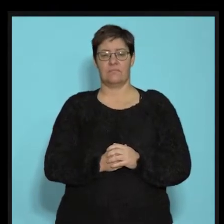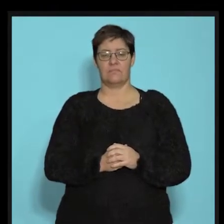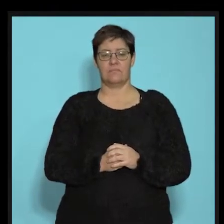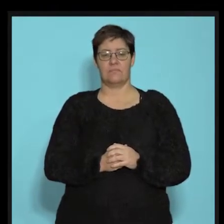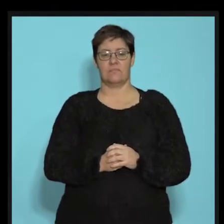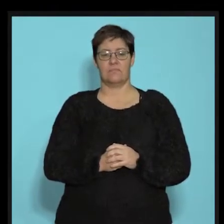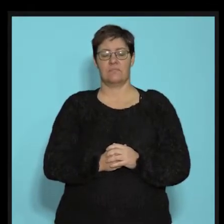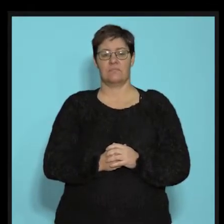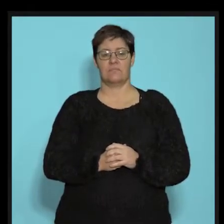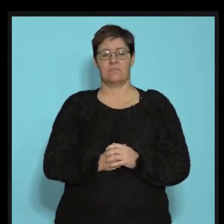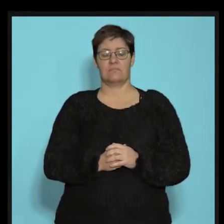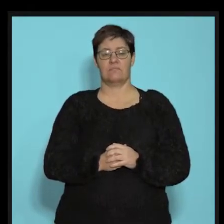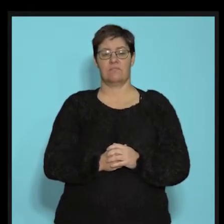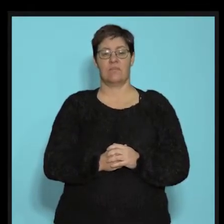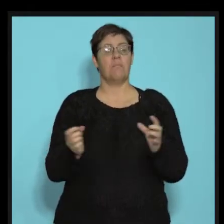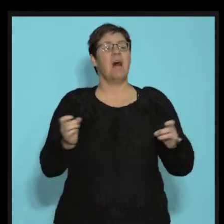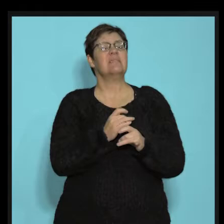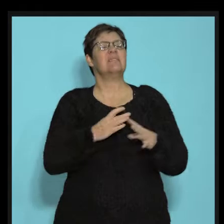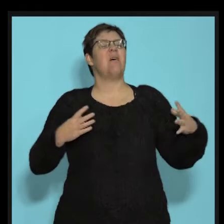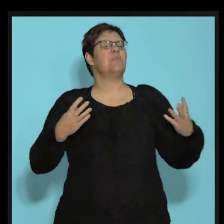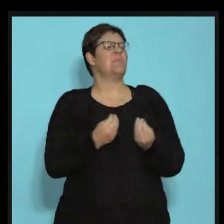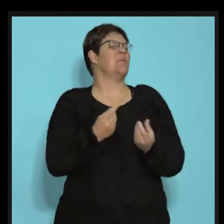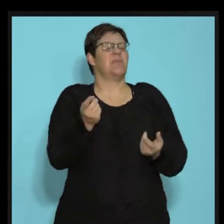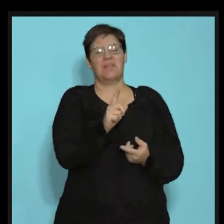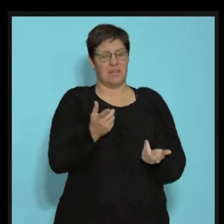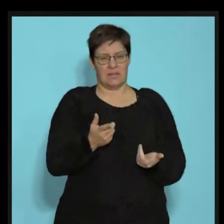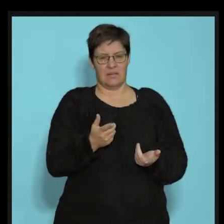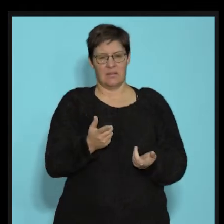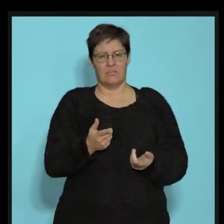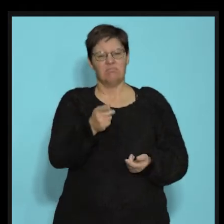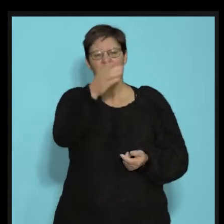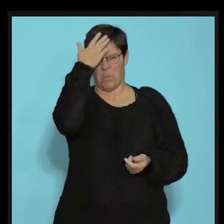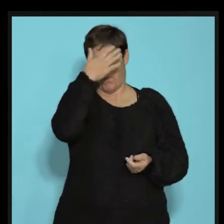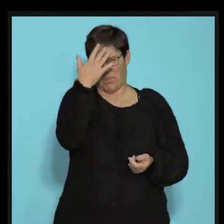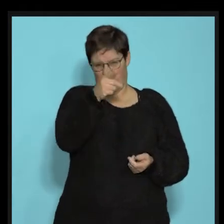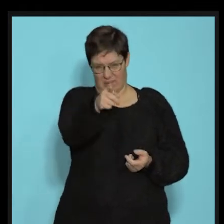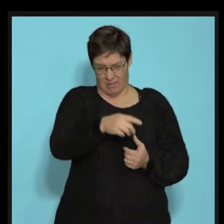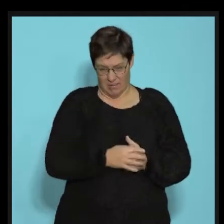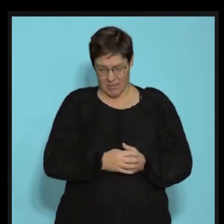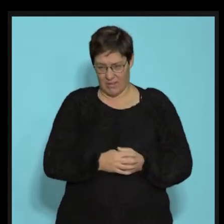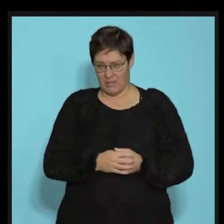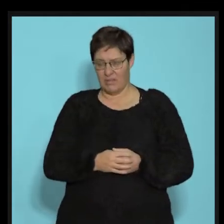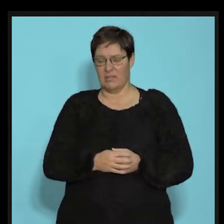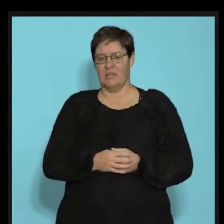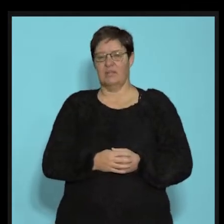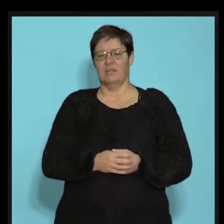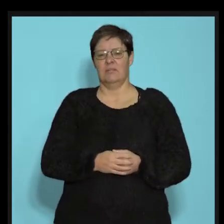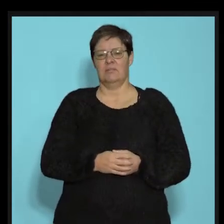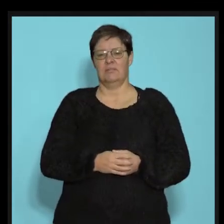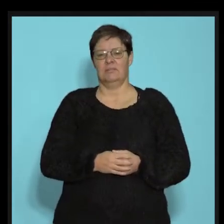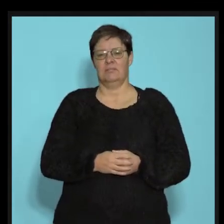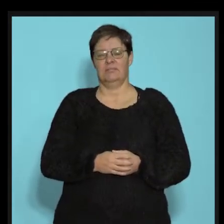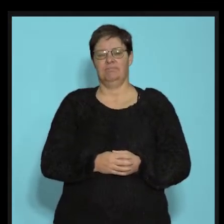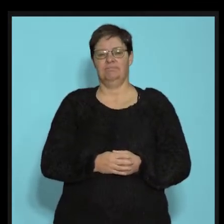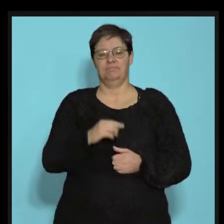Okay, so now we're going to start. Now I'm going to start off with something that you might be familiar with. Now when